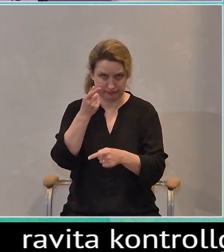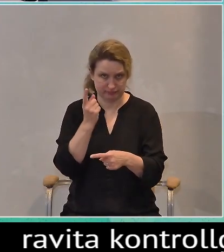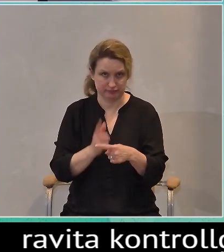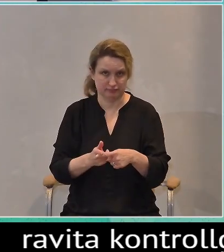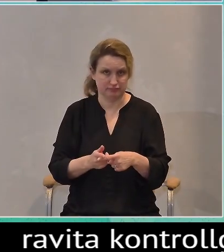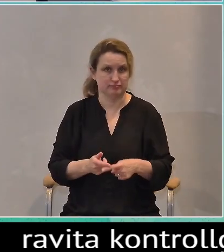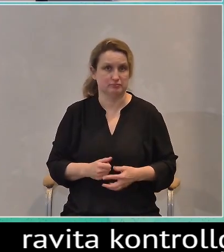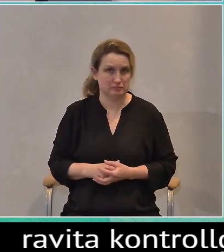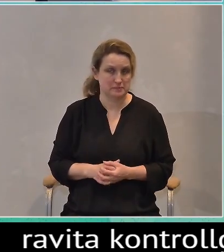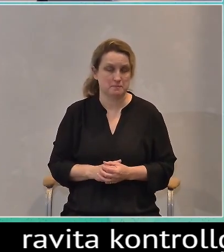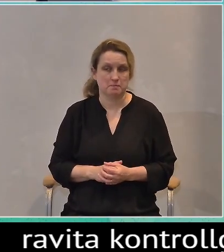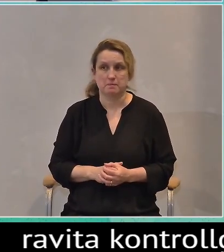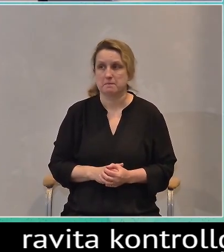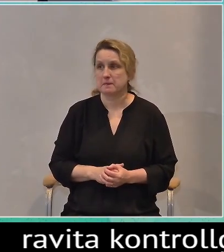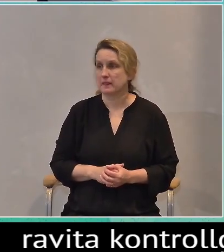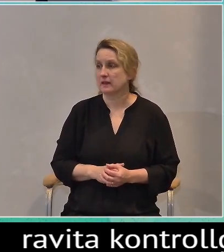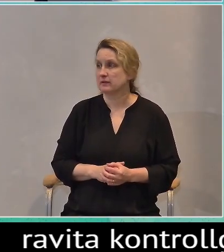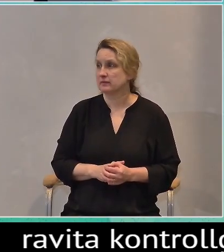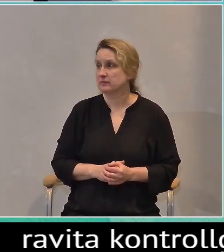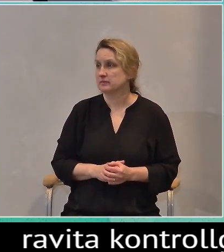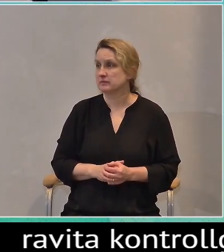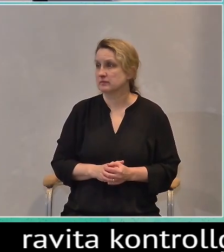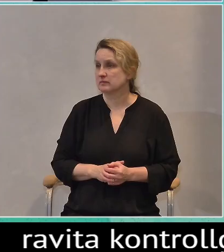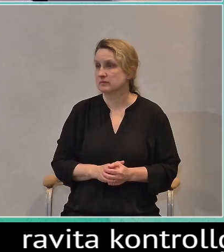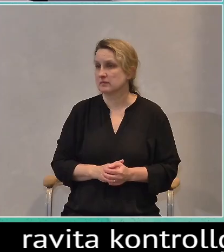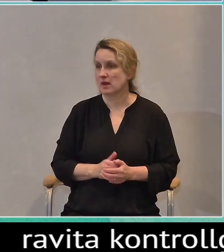our decision on. This is inevitable.